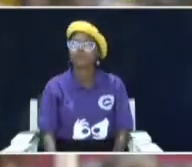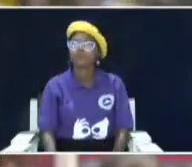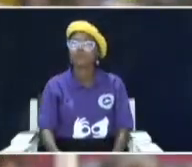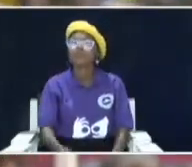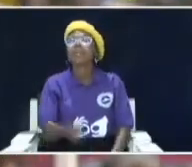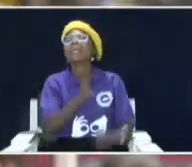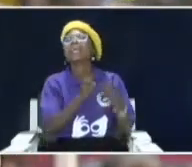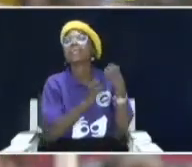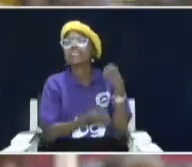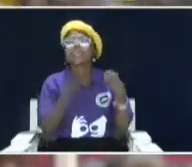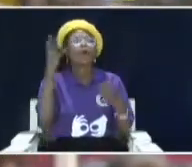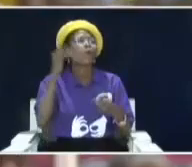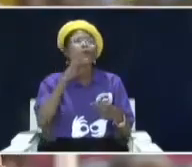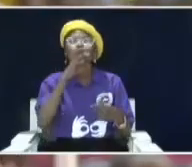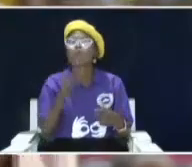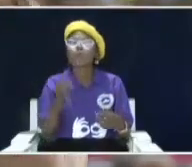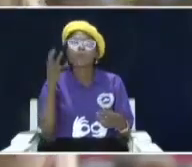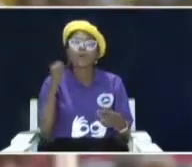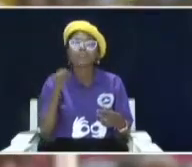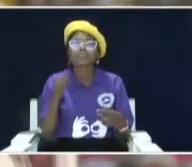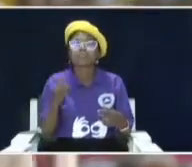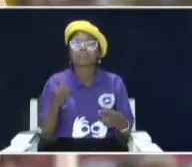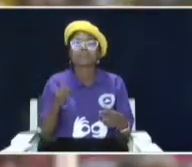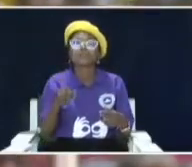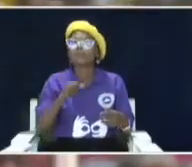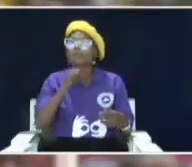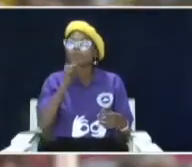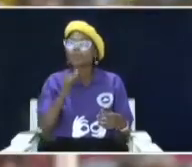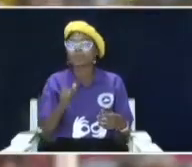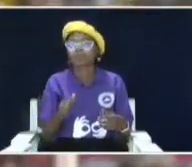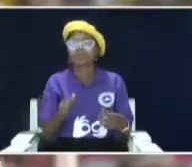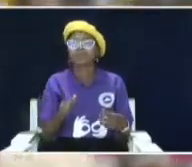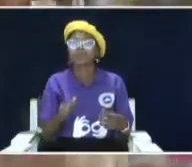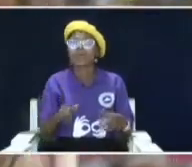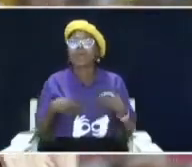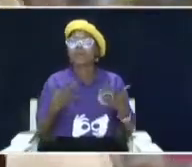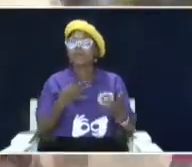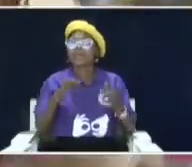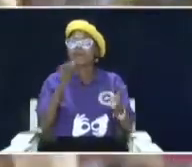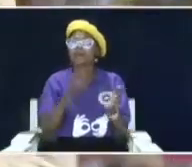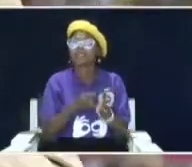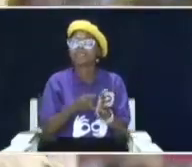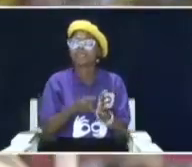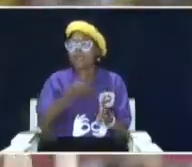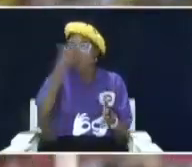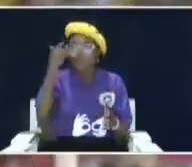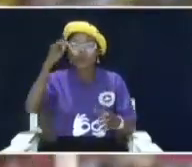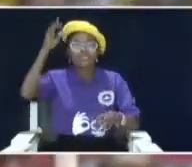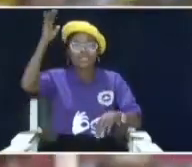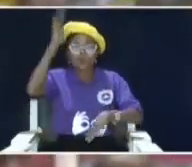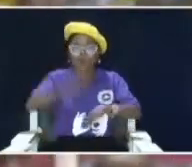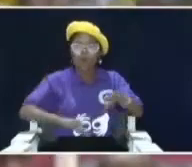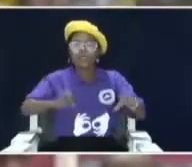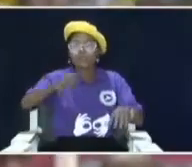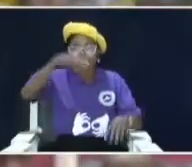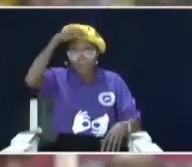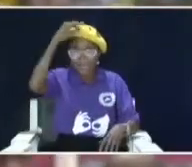Elijah was irritated because they called him man of God. Man in partnership with